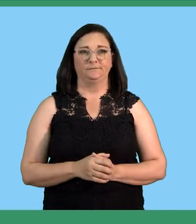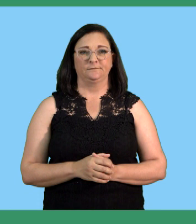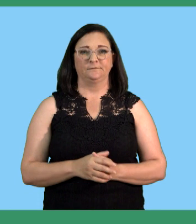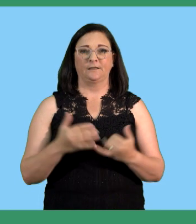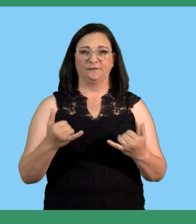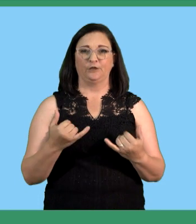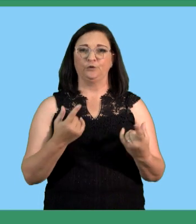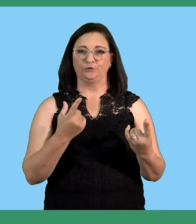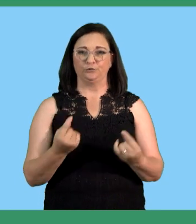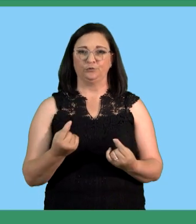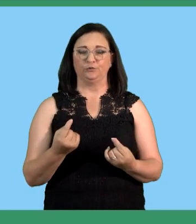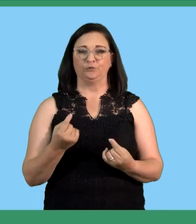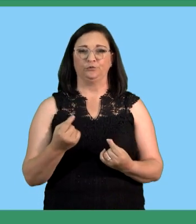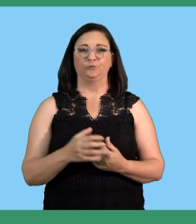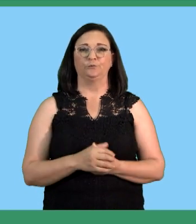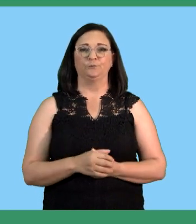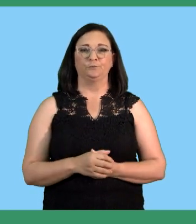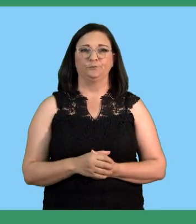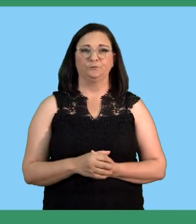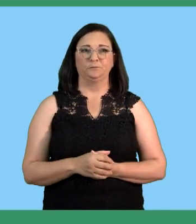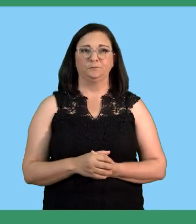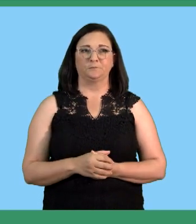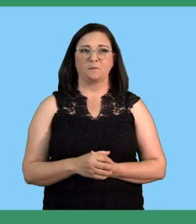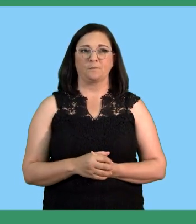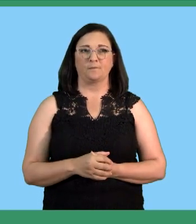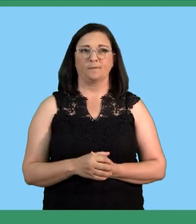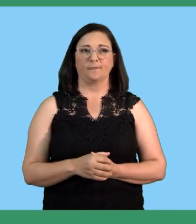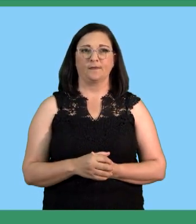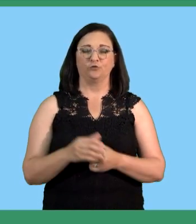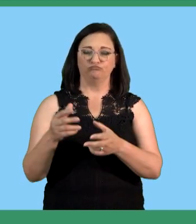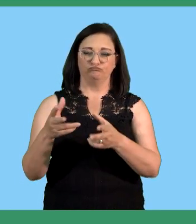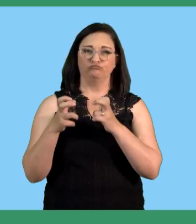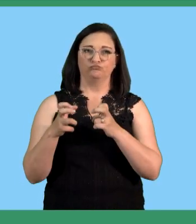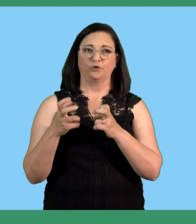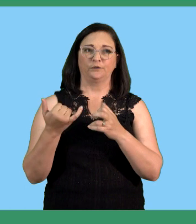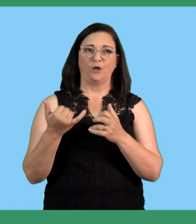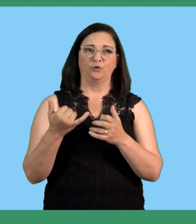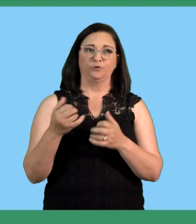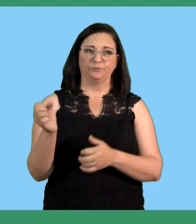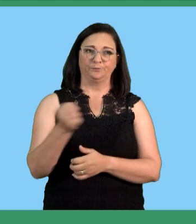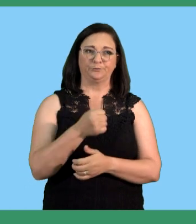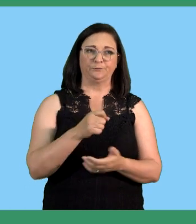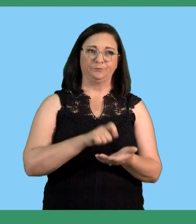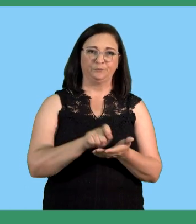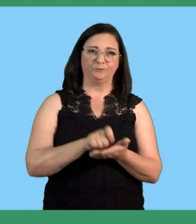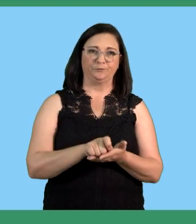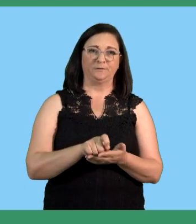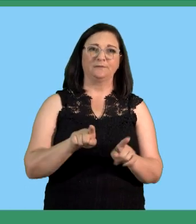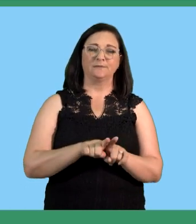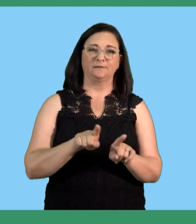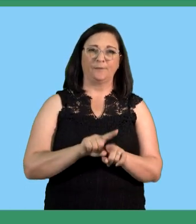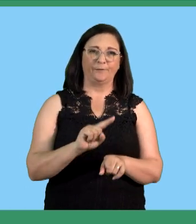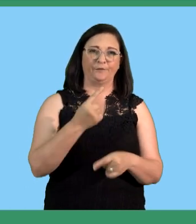Okay, let's now do the solutions. Right, quoting the placement procedure, the first one, yes,